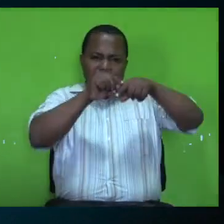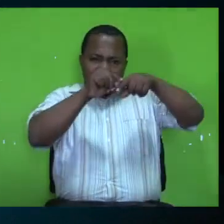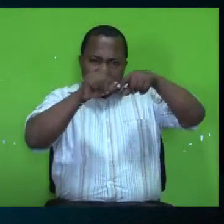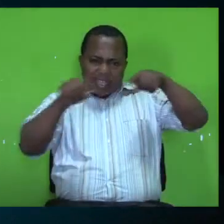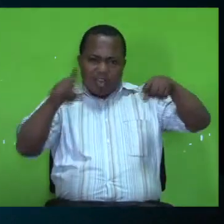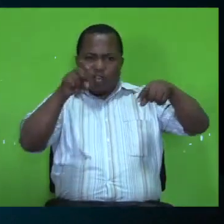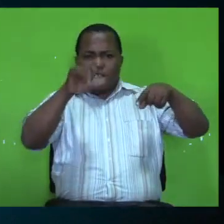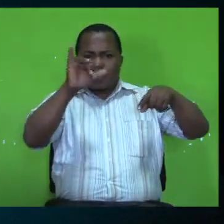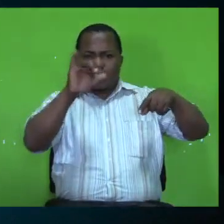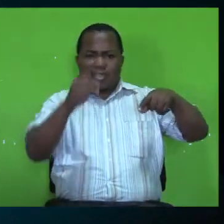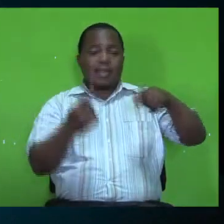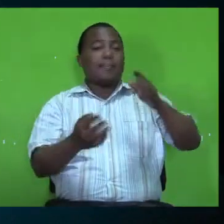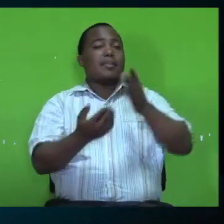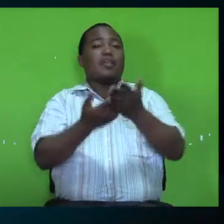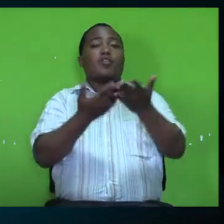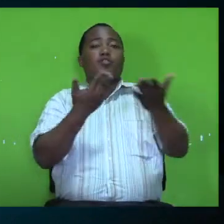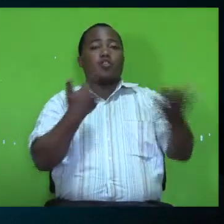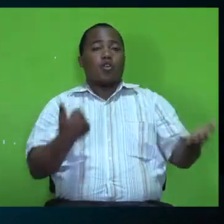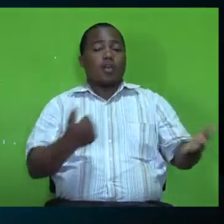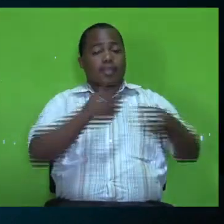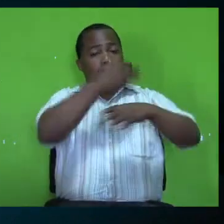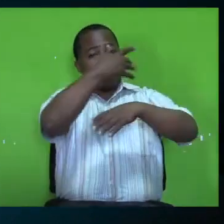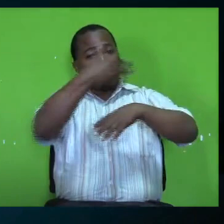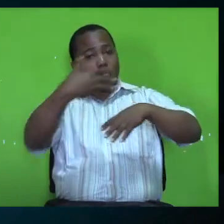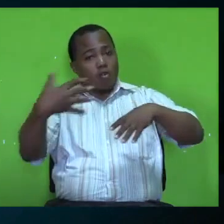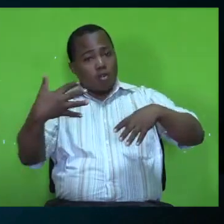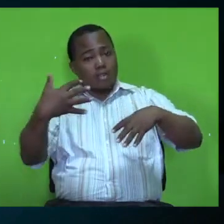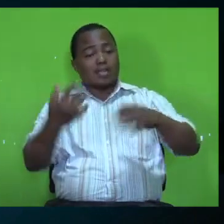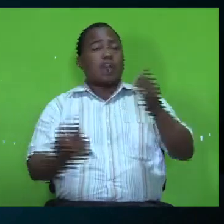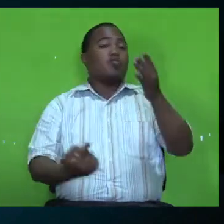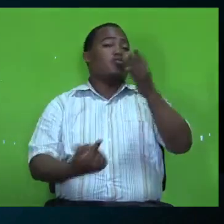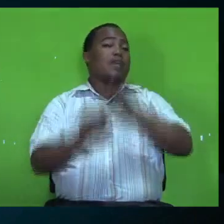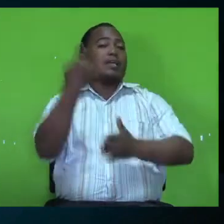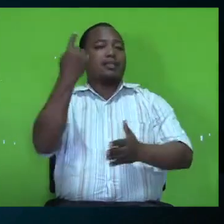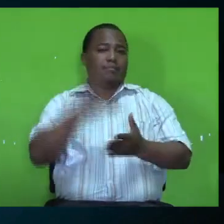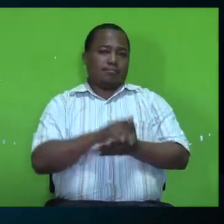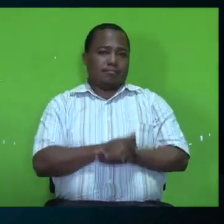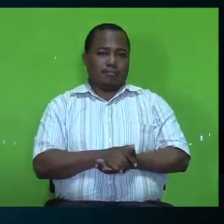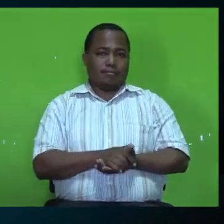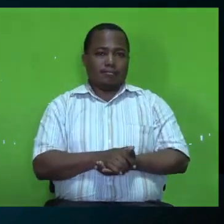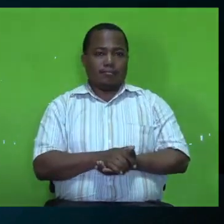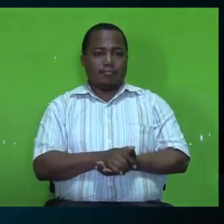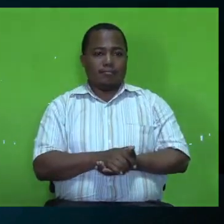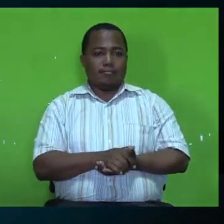xylem vessels will cause water to rise up.